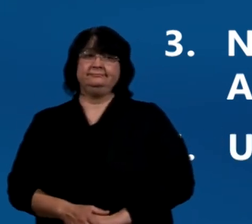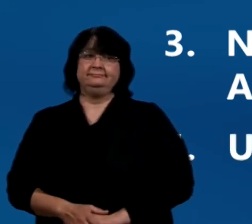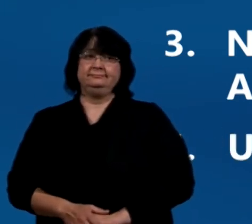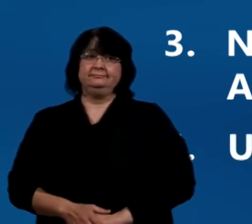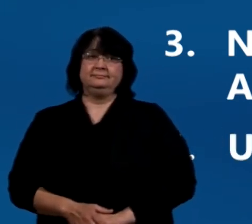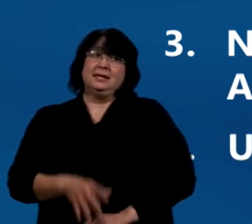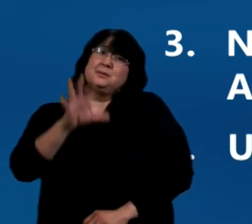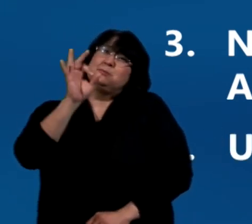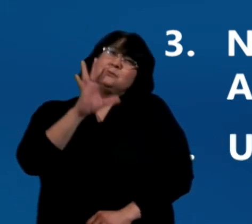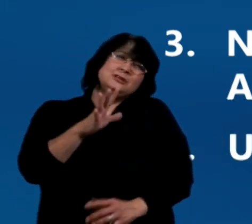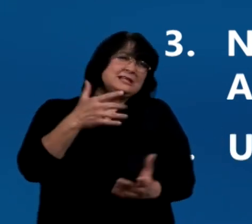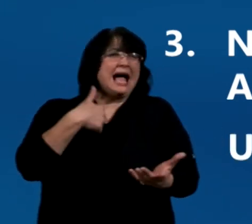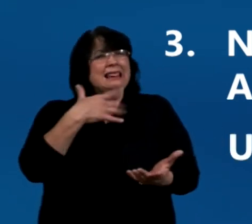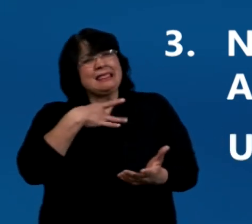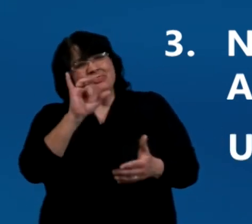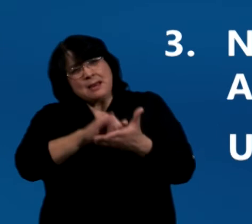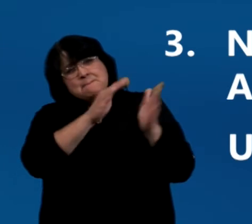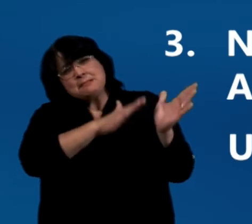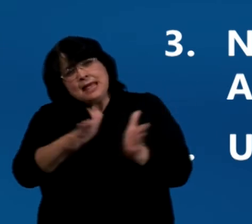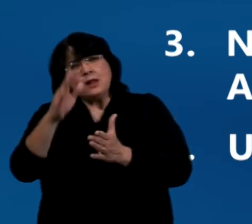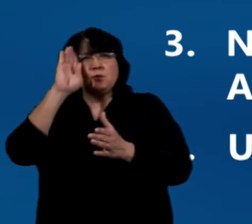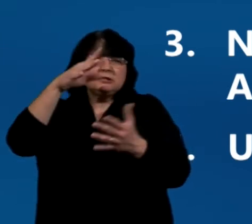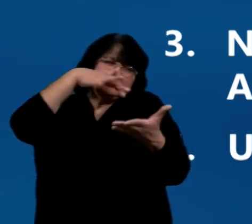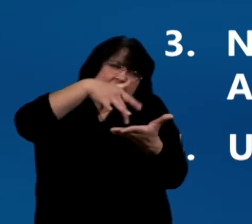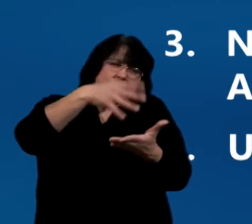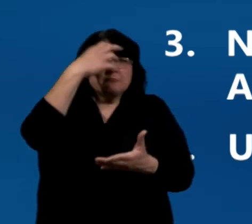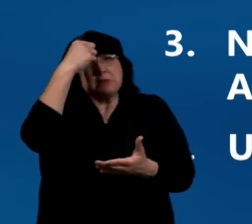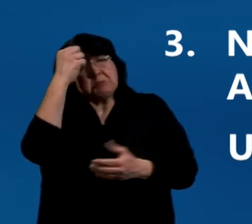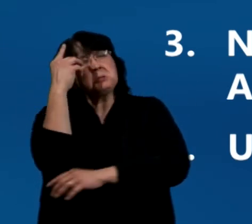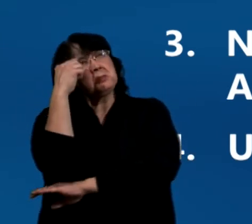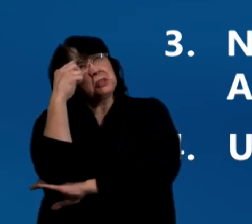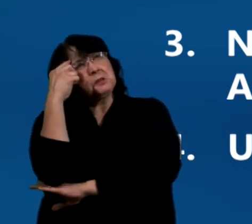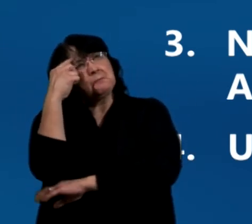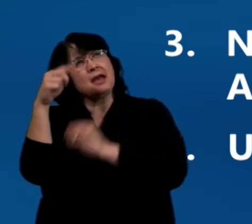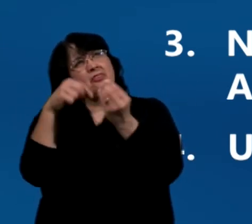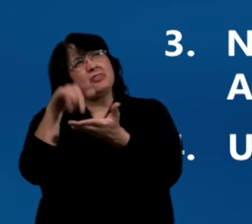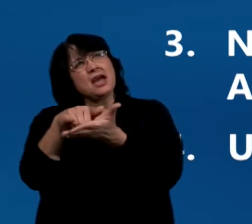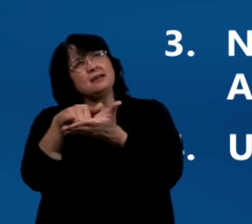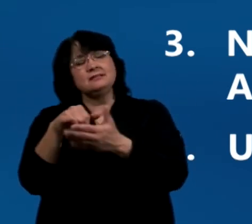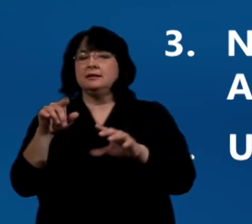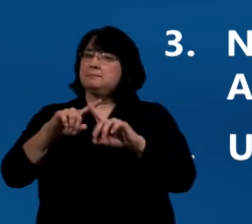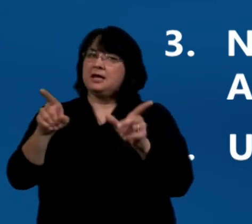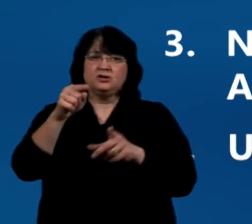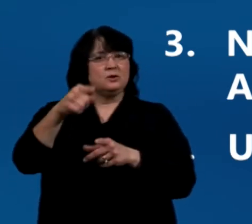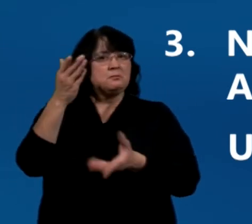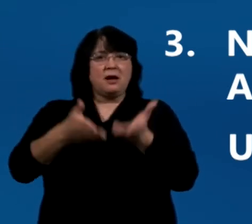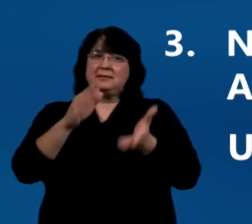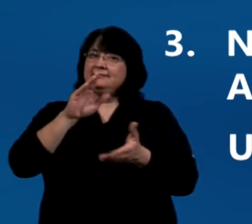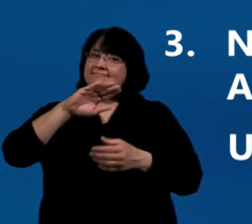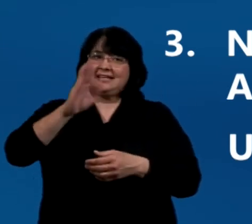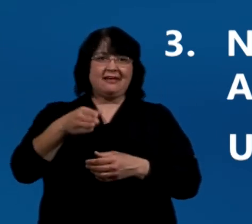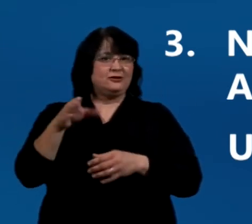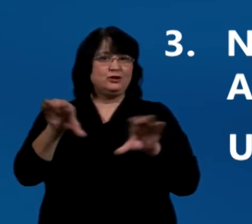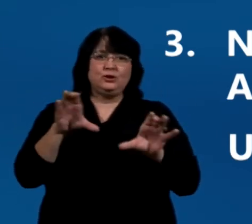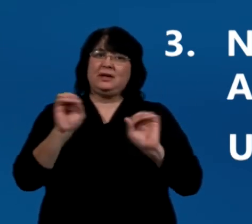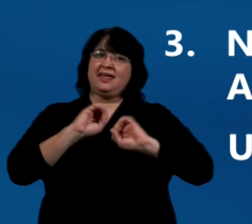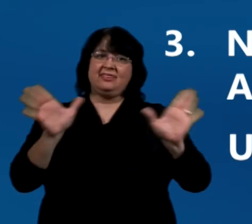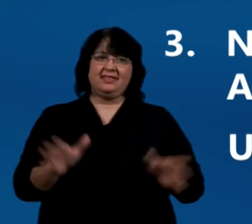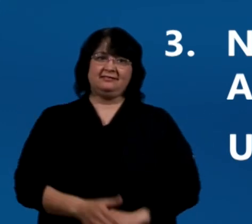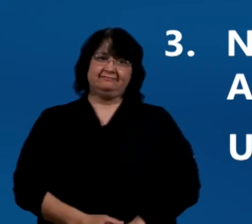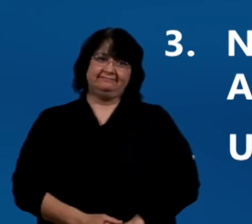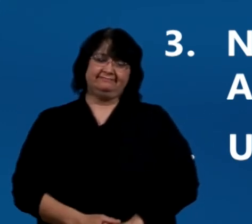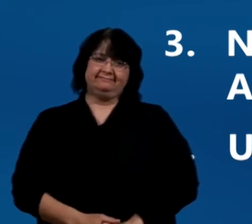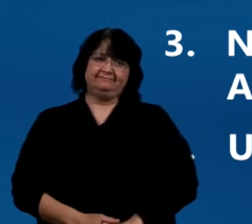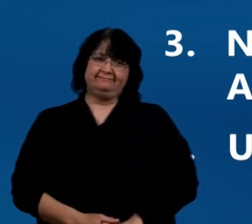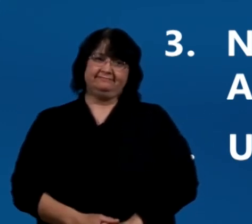Well, preacher, man, I like that plan. I'm going to study it. I'm going to memorize it. I'm going to think on it. You'll never probably do anything.